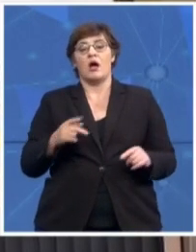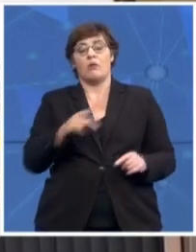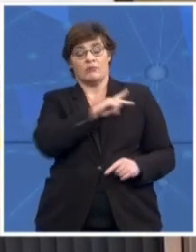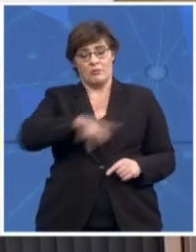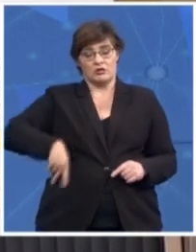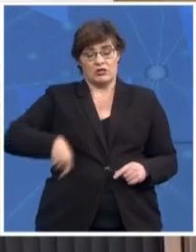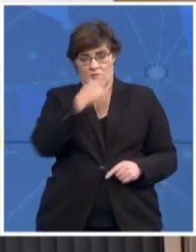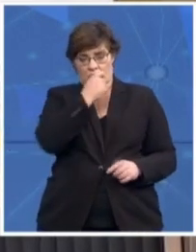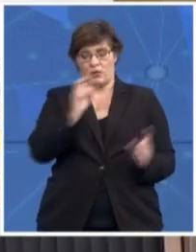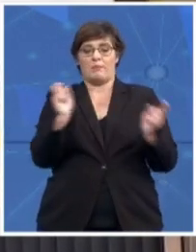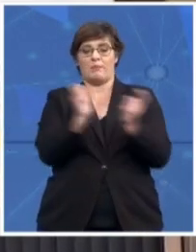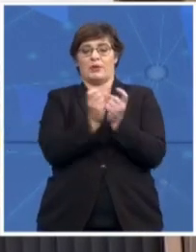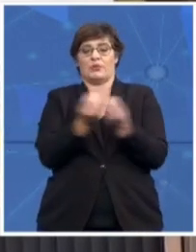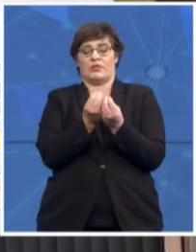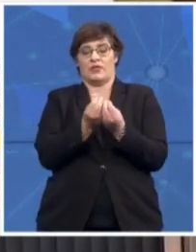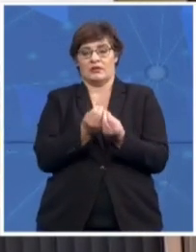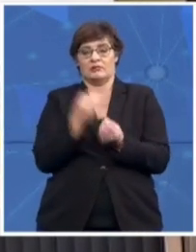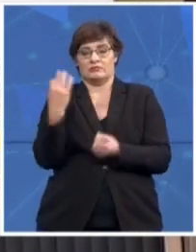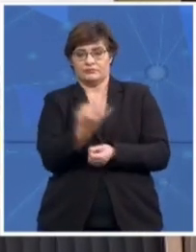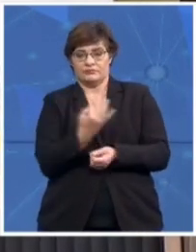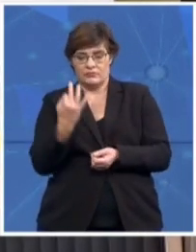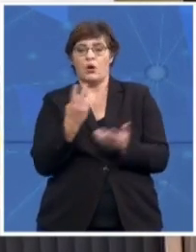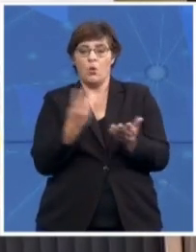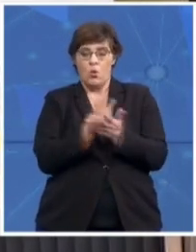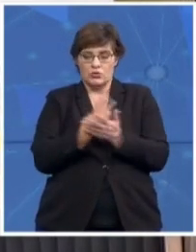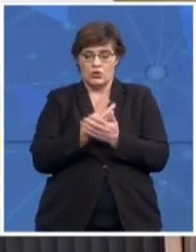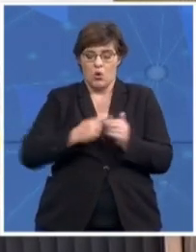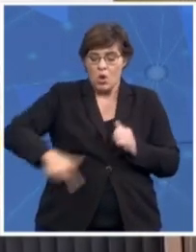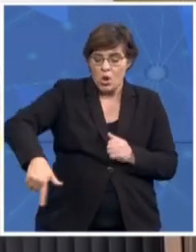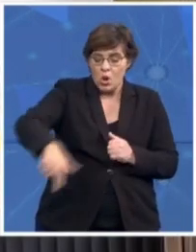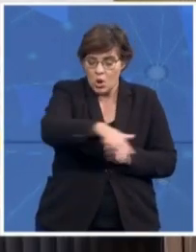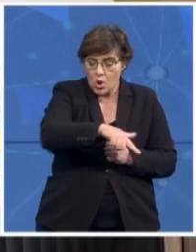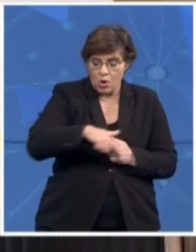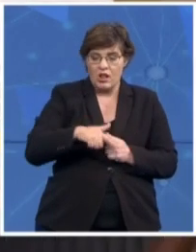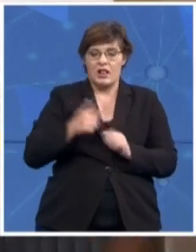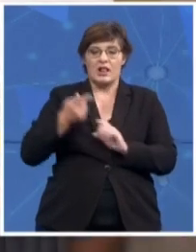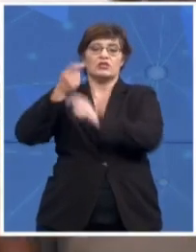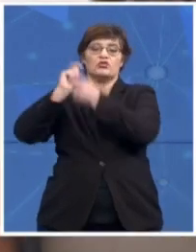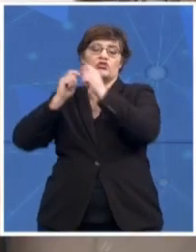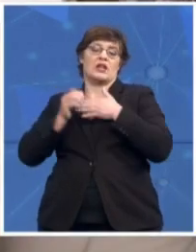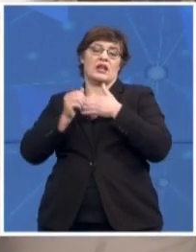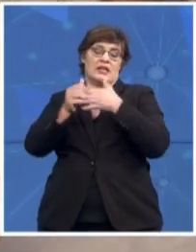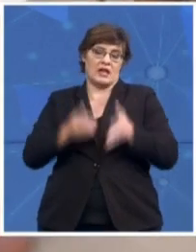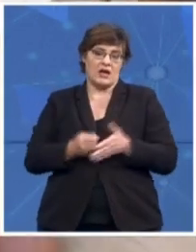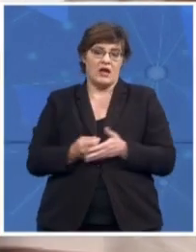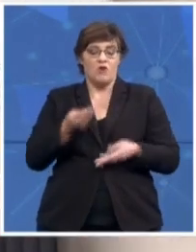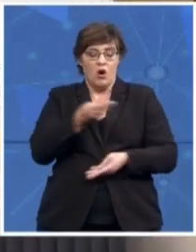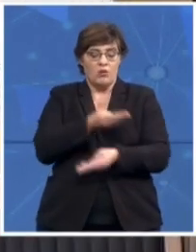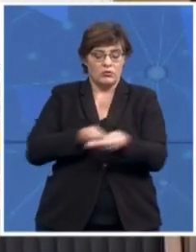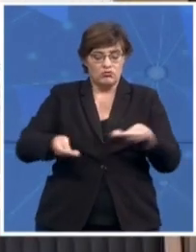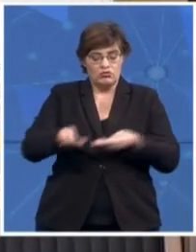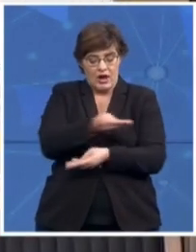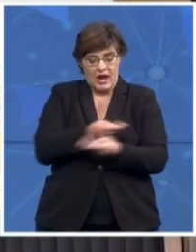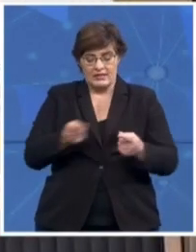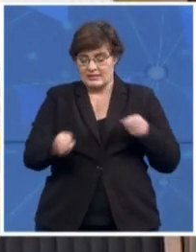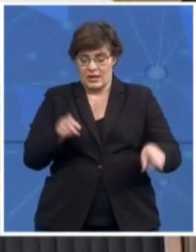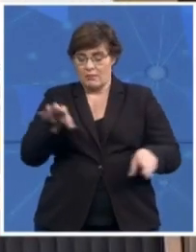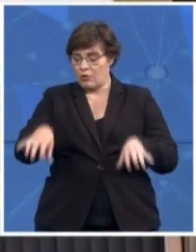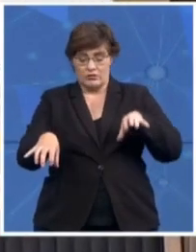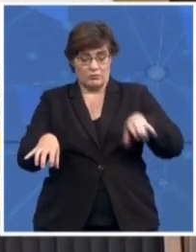traditional leaders, speaking about that trade between the provinces, but also very importantly speaking